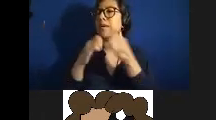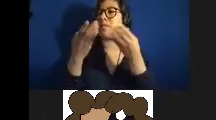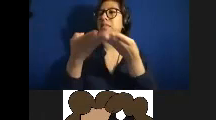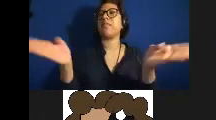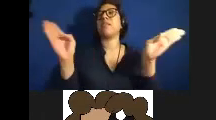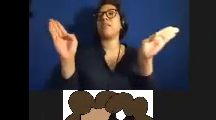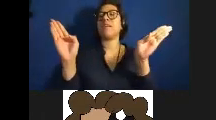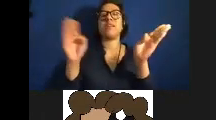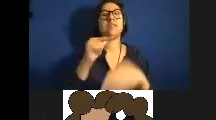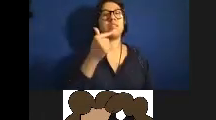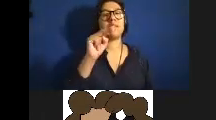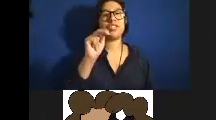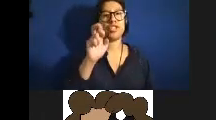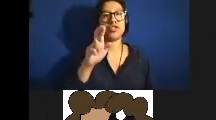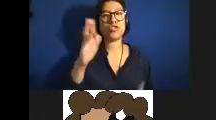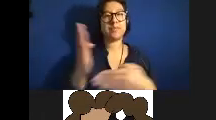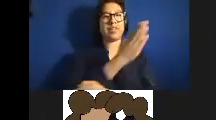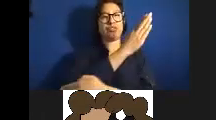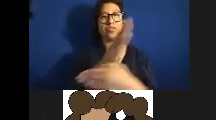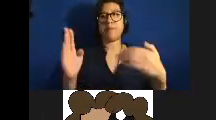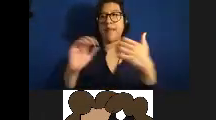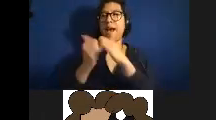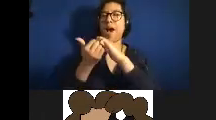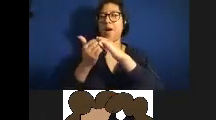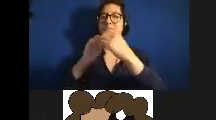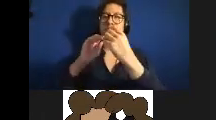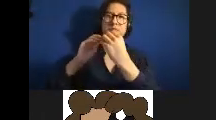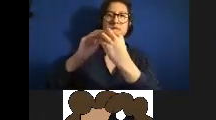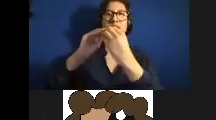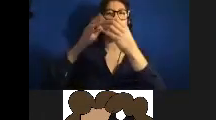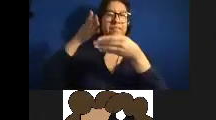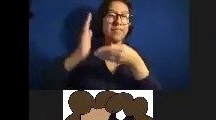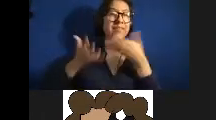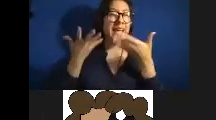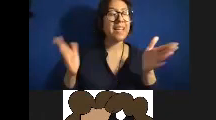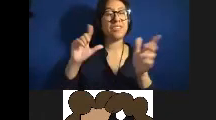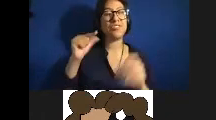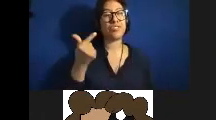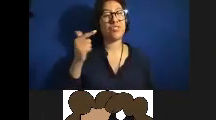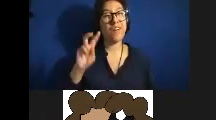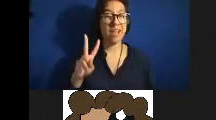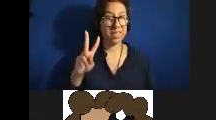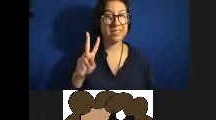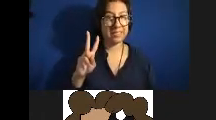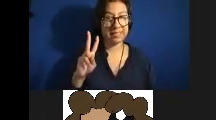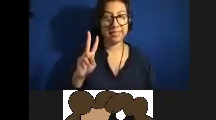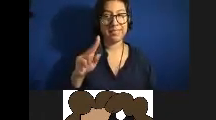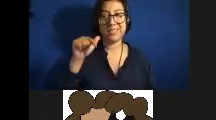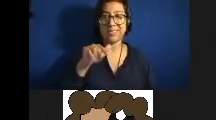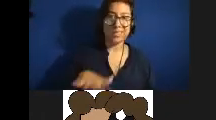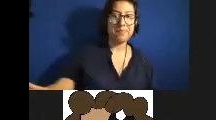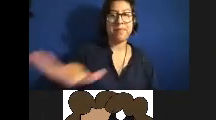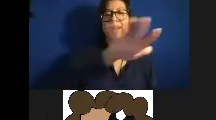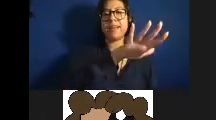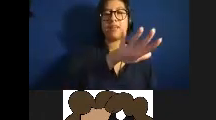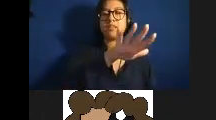and how to combat patriarchy and in gender-based violence. I think it's important that these spaces